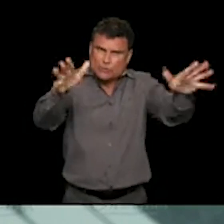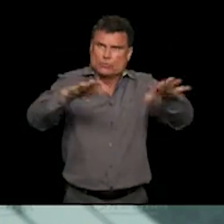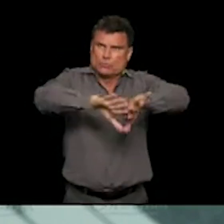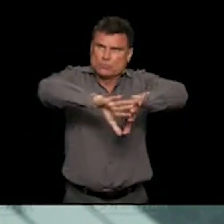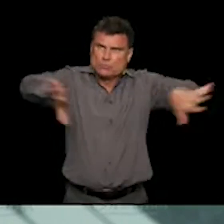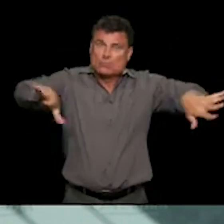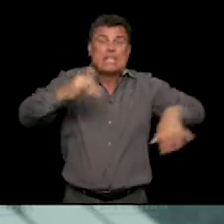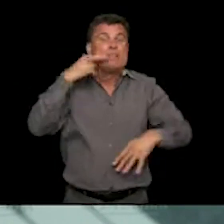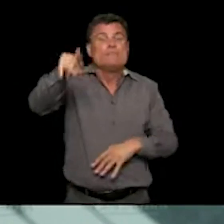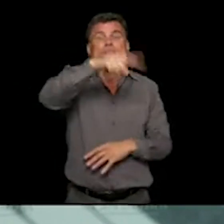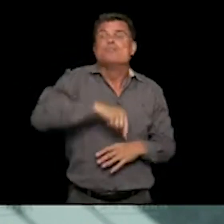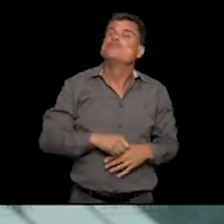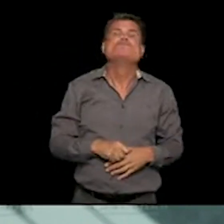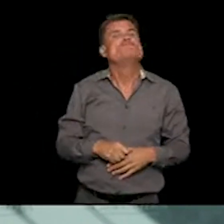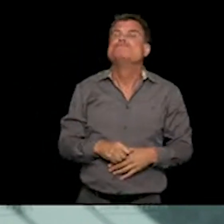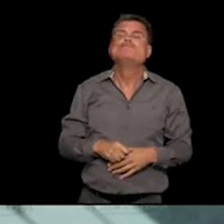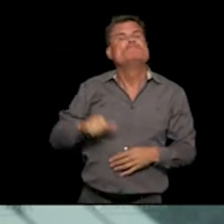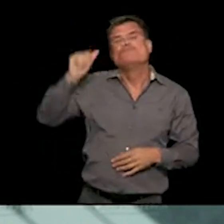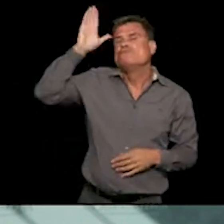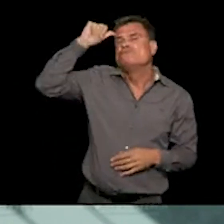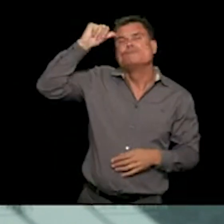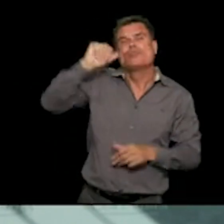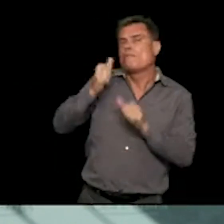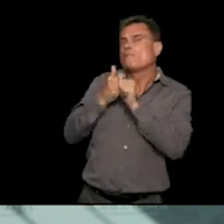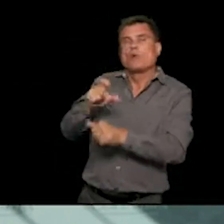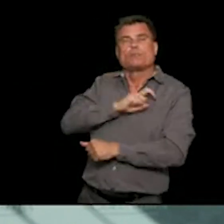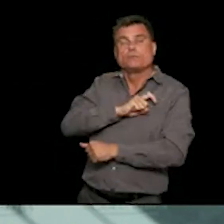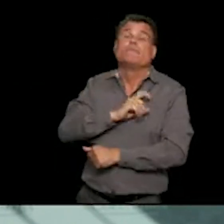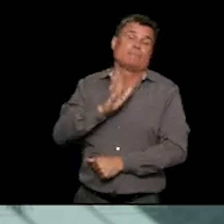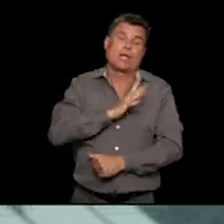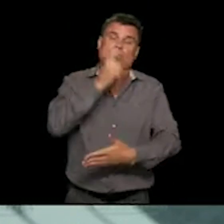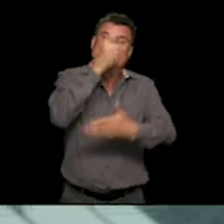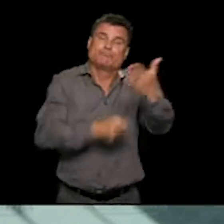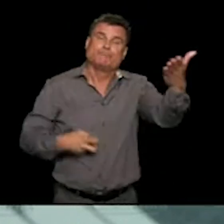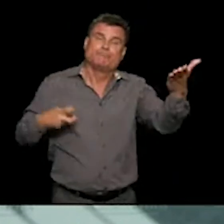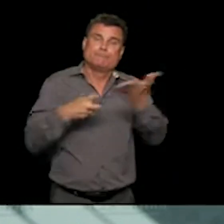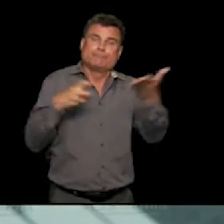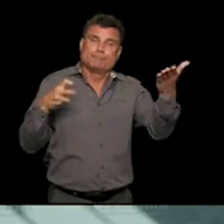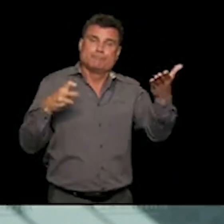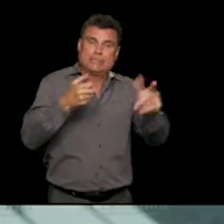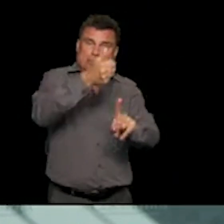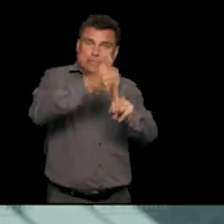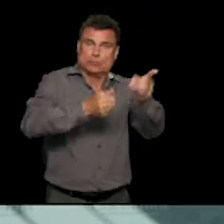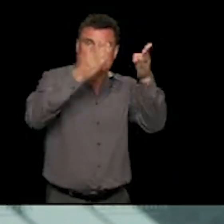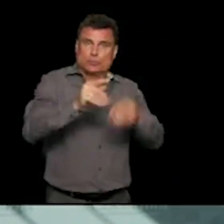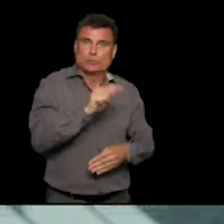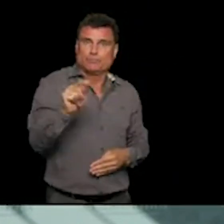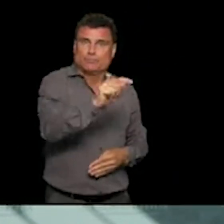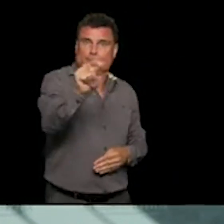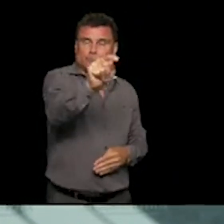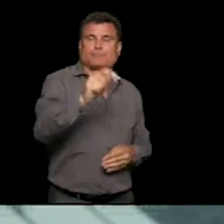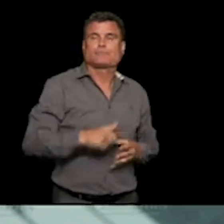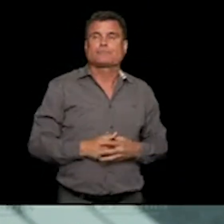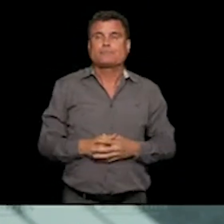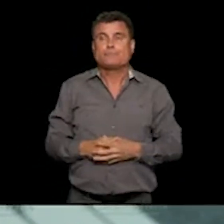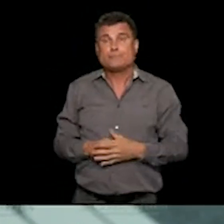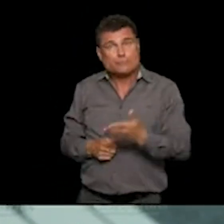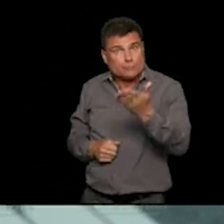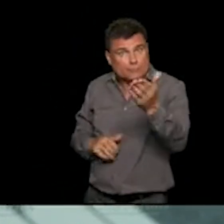belligerent, then they would be able to issue a $200 violation ticket. Do you have a